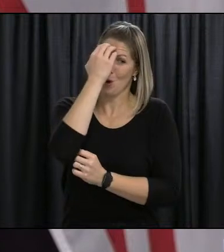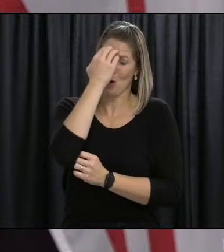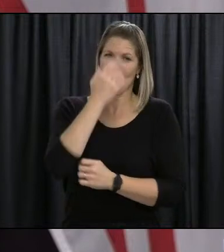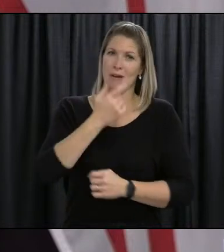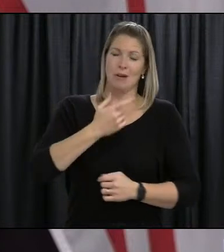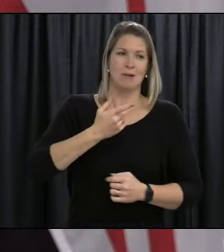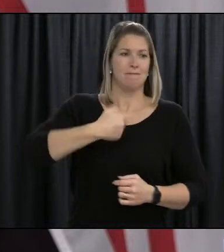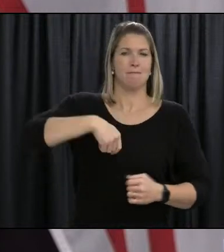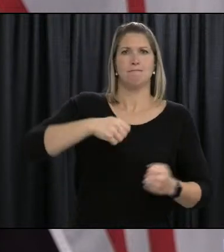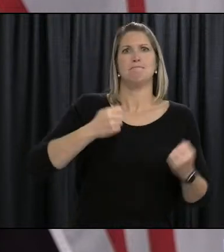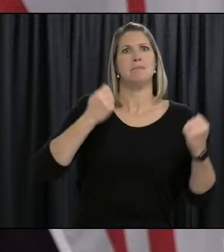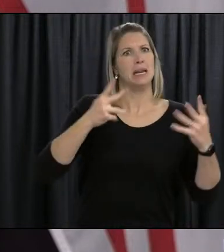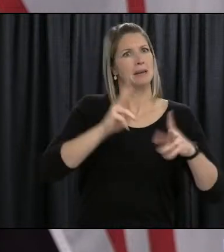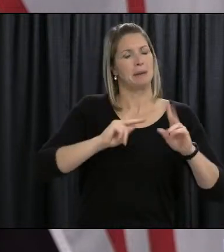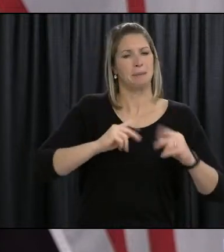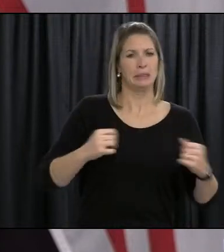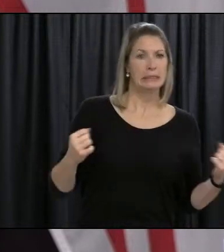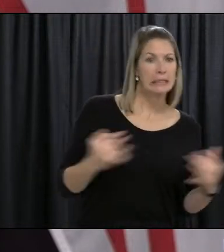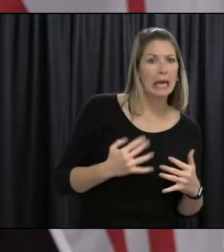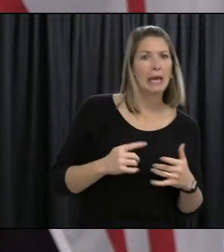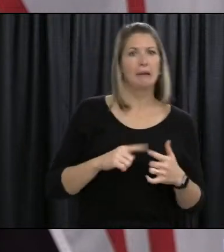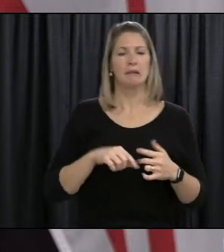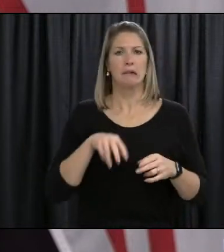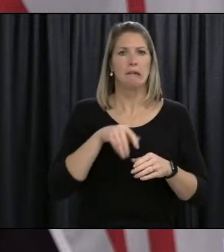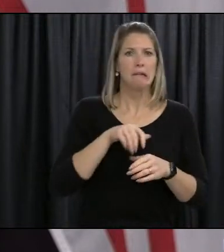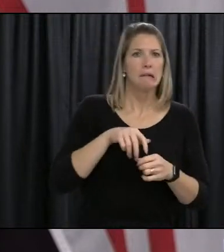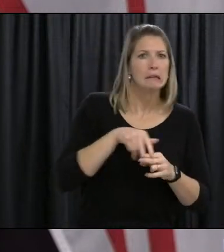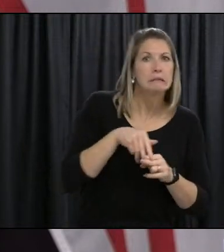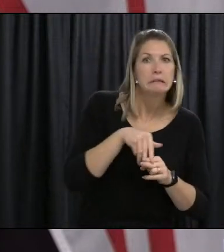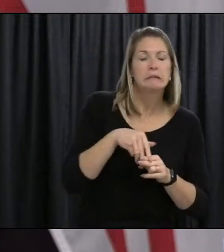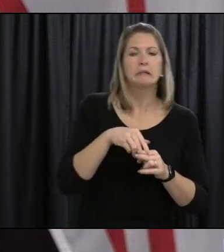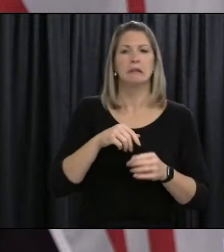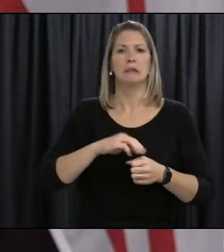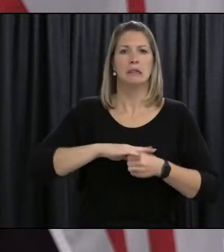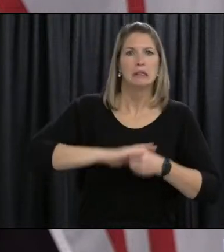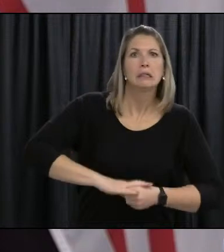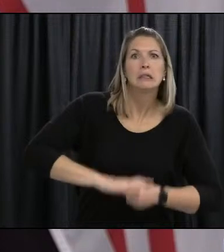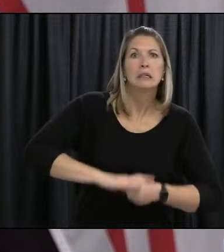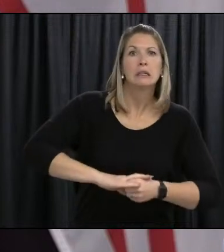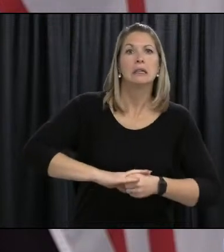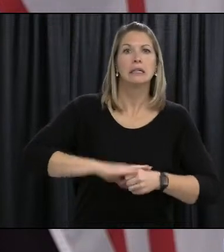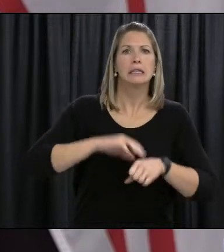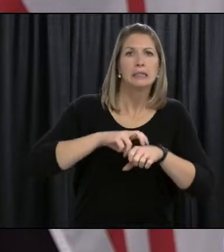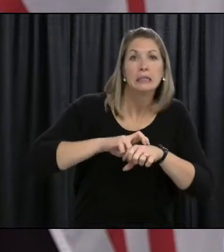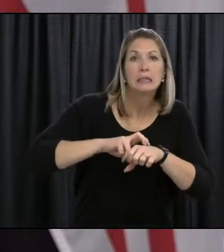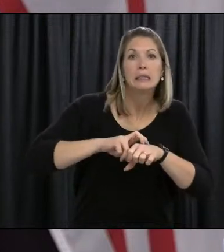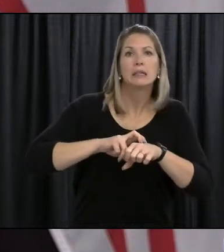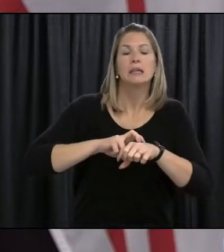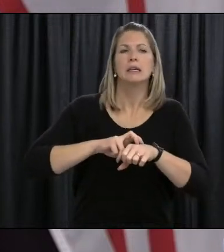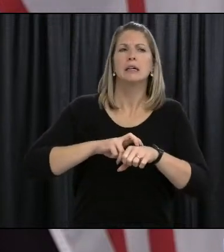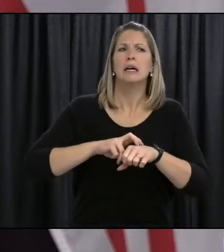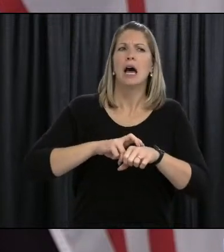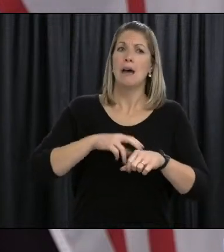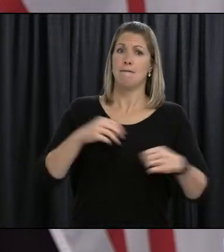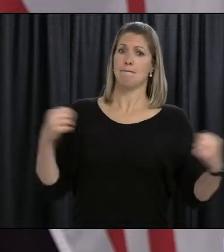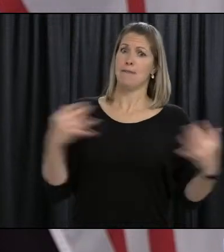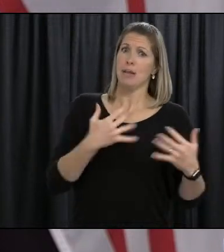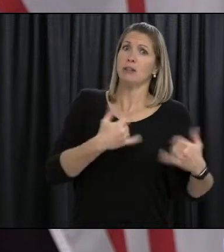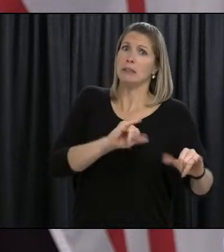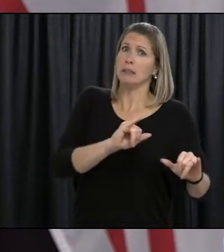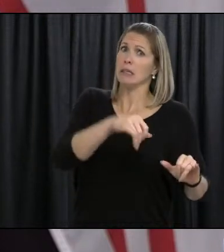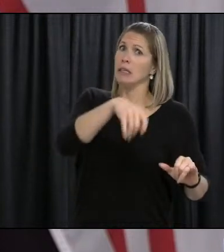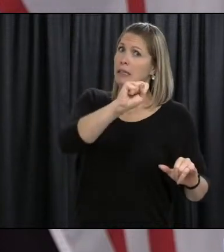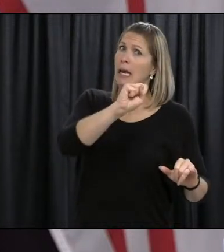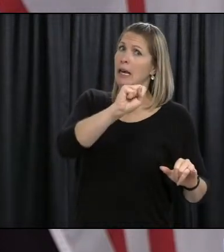beginning, I think there was a lot of fear and uncertainty. The uncertainty hasn't gone away, but I think the emotion has changed over time to being one